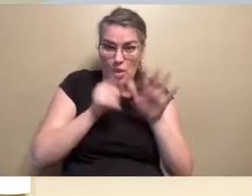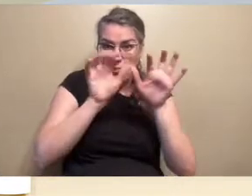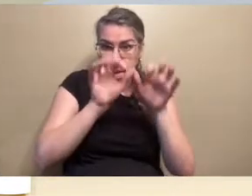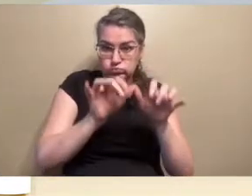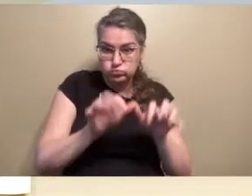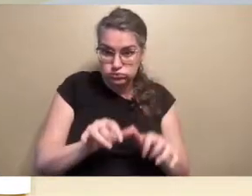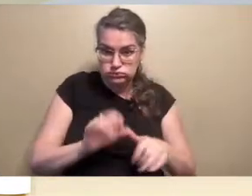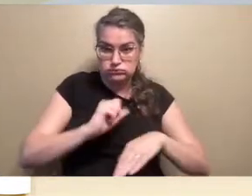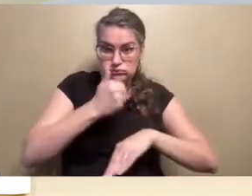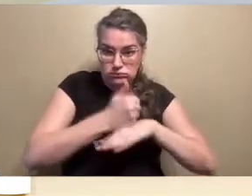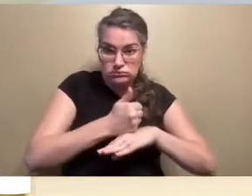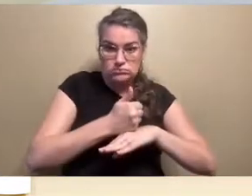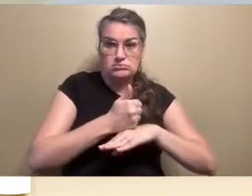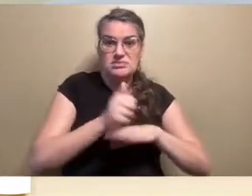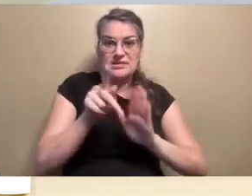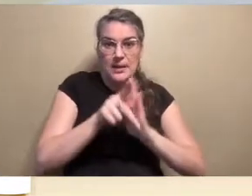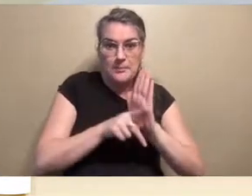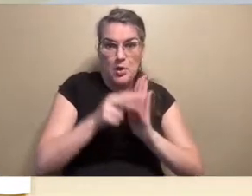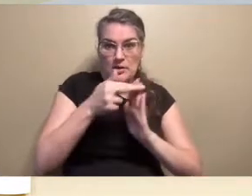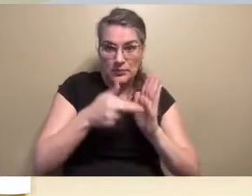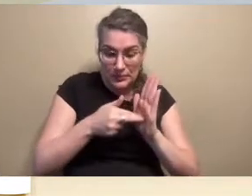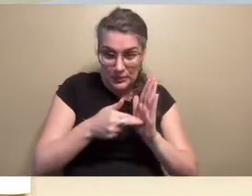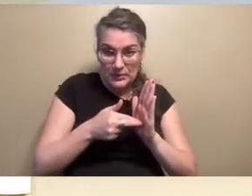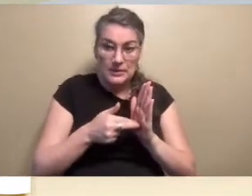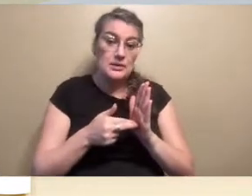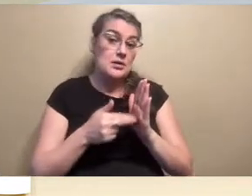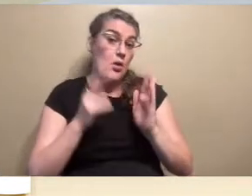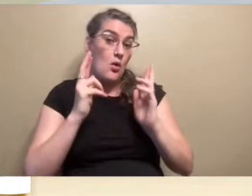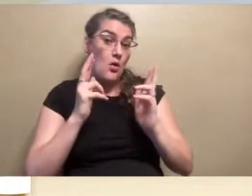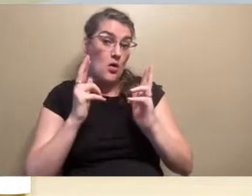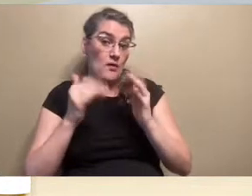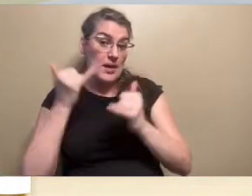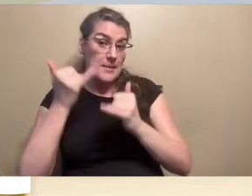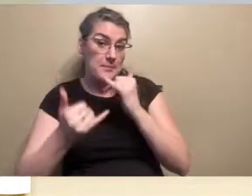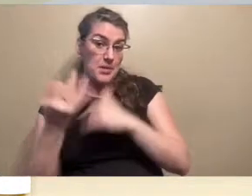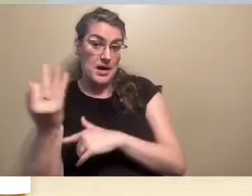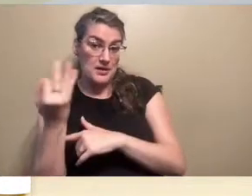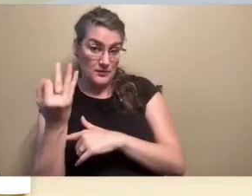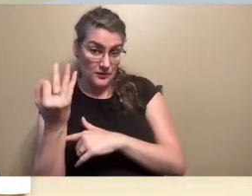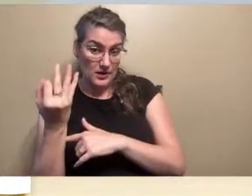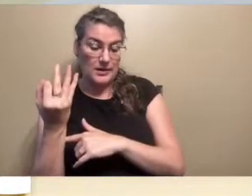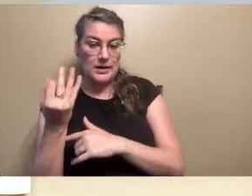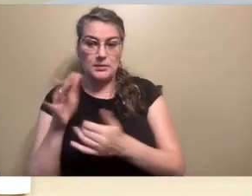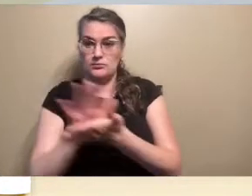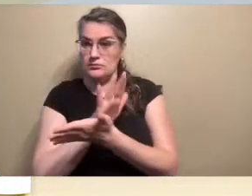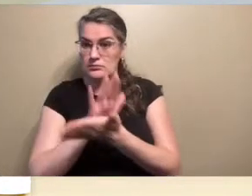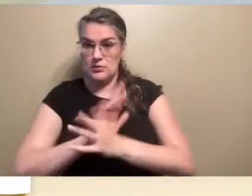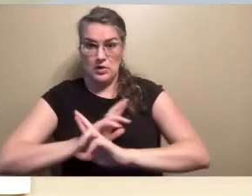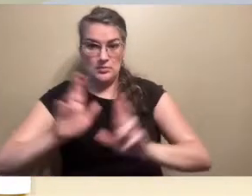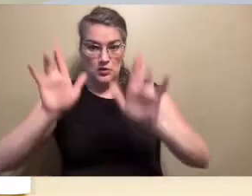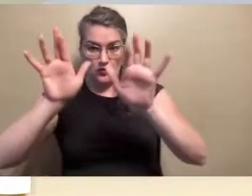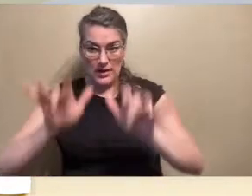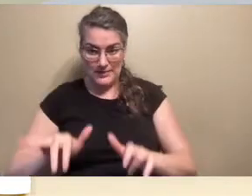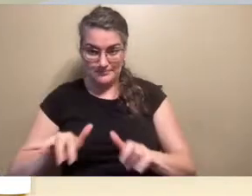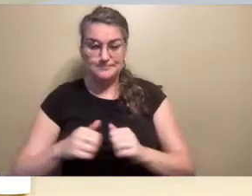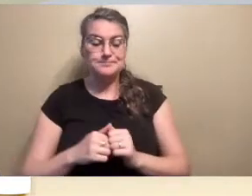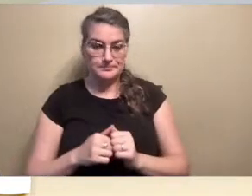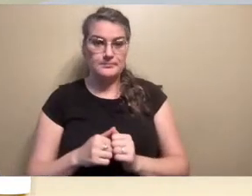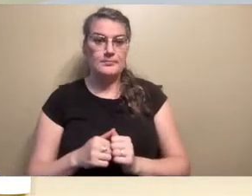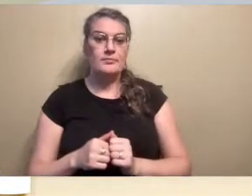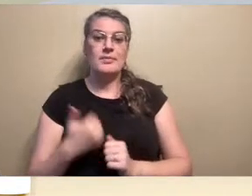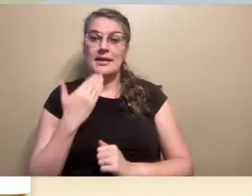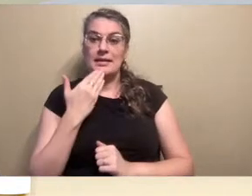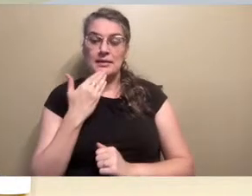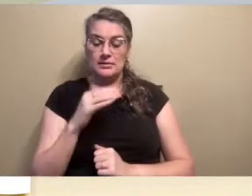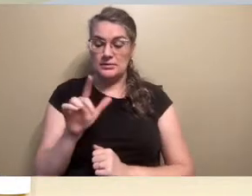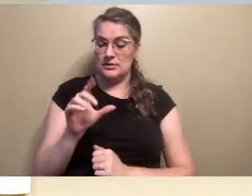and public schools branch by the end of the week. Thank you very much. Okay. Louise Martin, CBC. Hello,